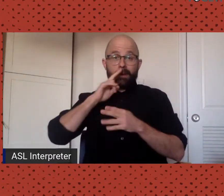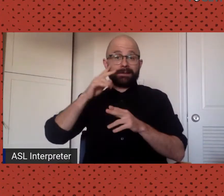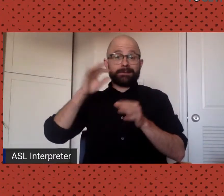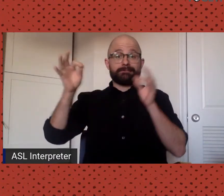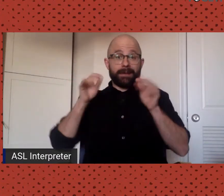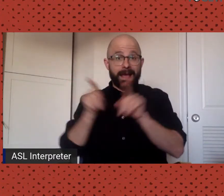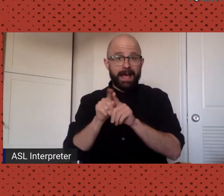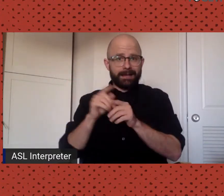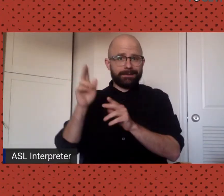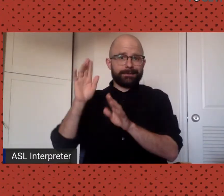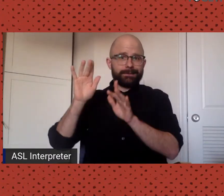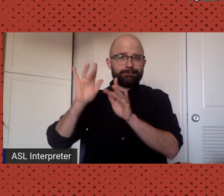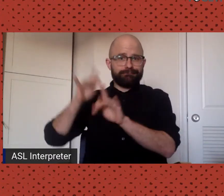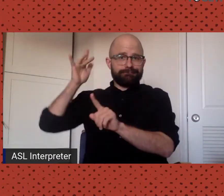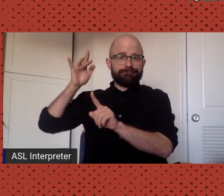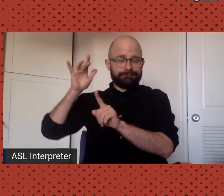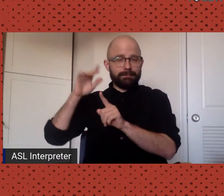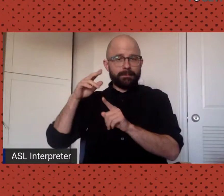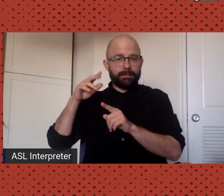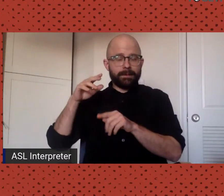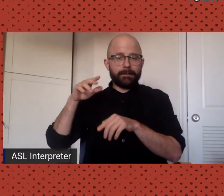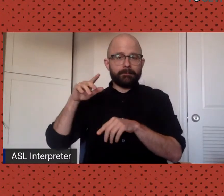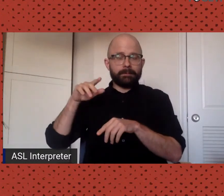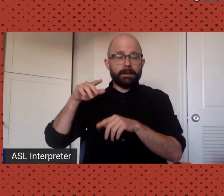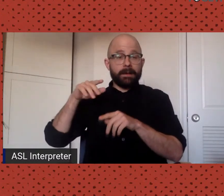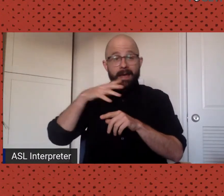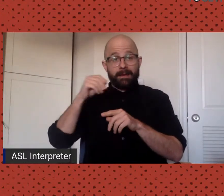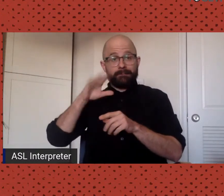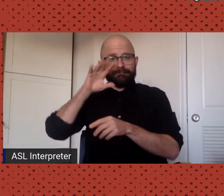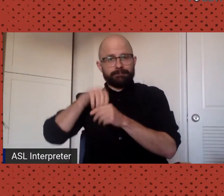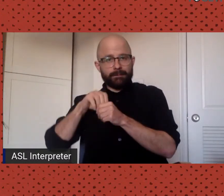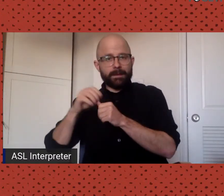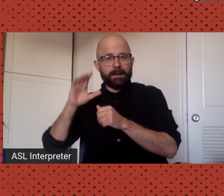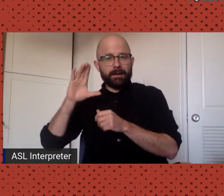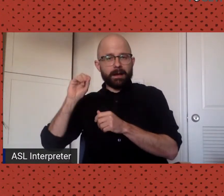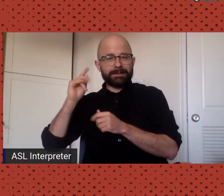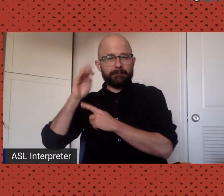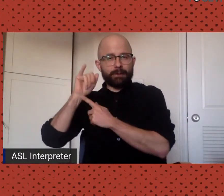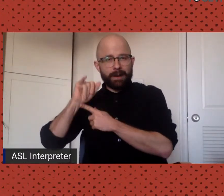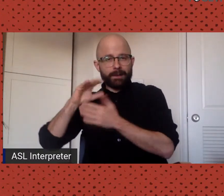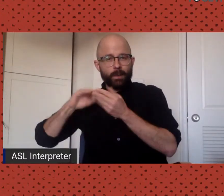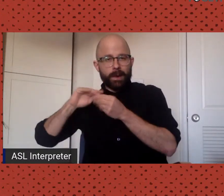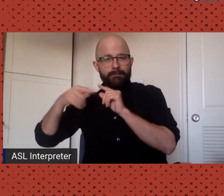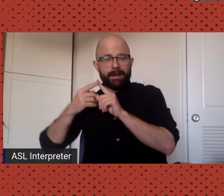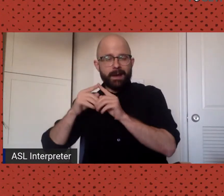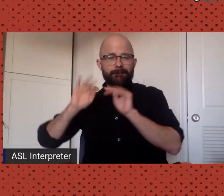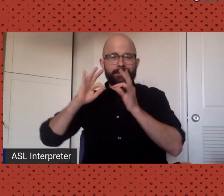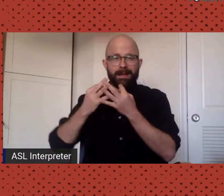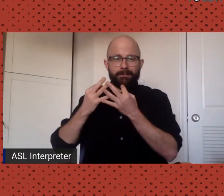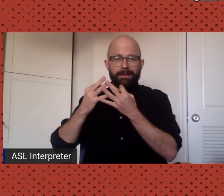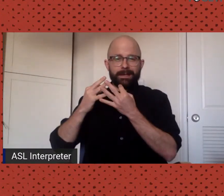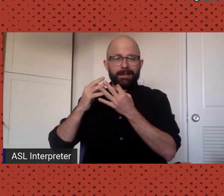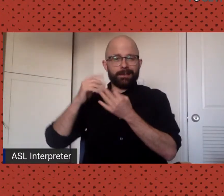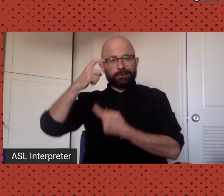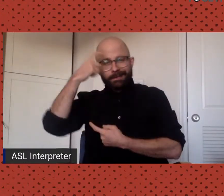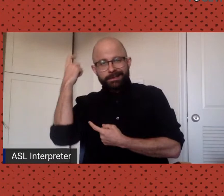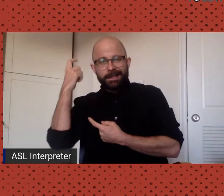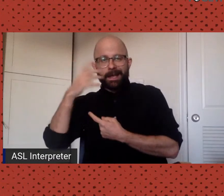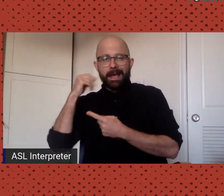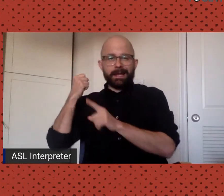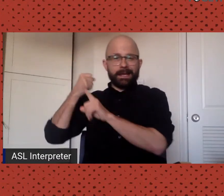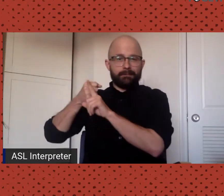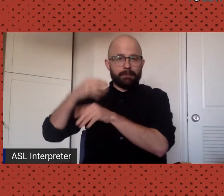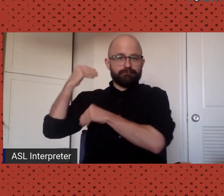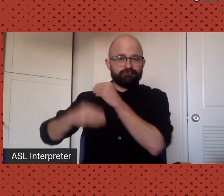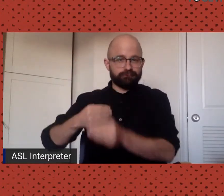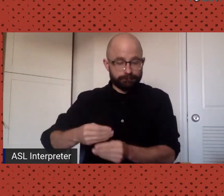The book draws on Cherokee culture and tradition in the context of a contemporary story about family tragedy and the generational impacts of injustices.